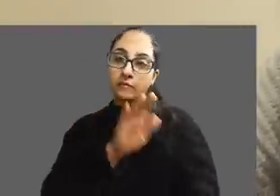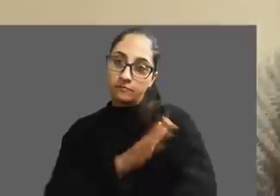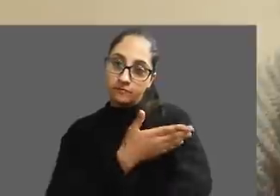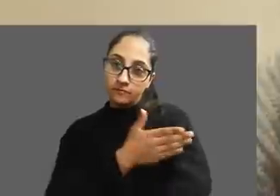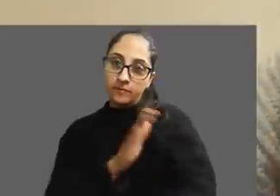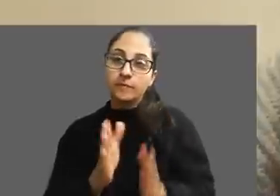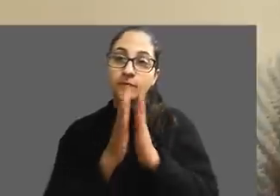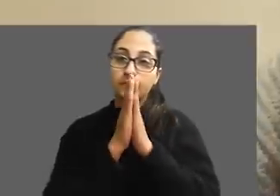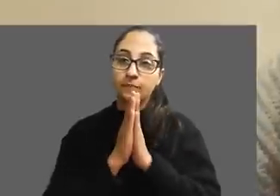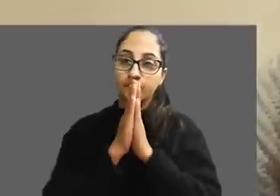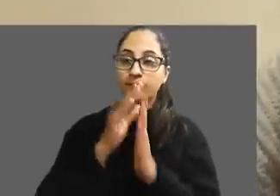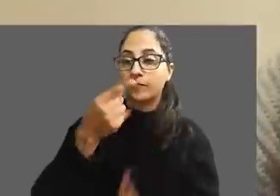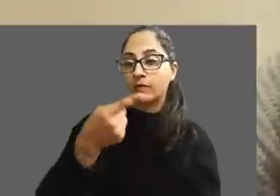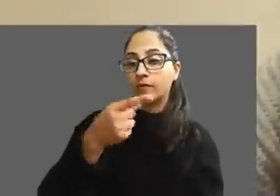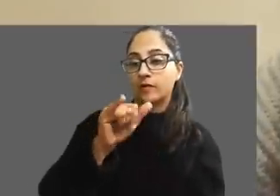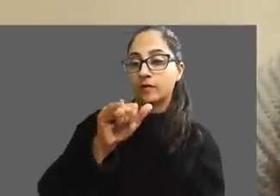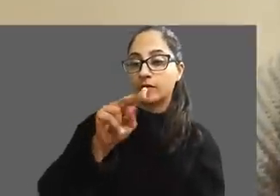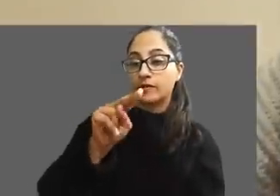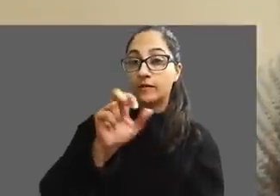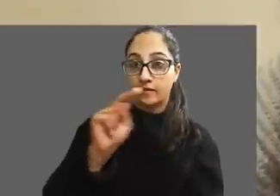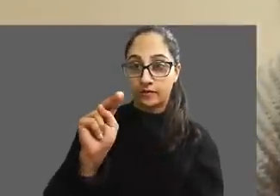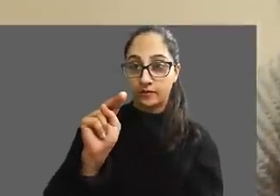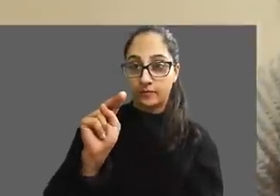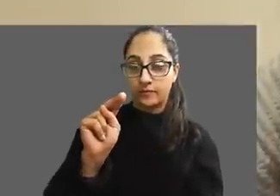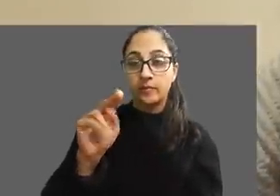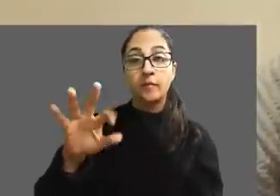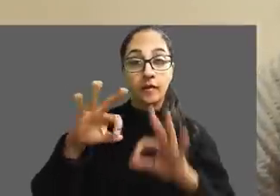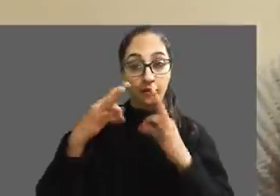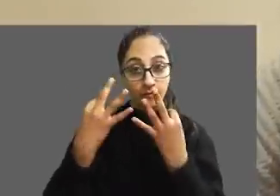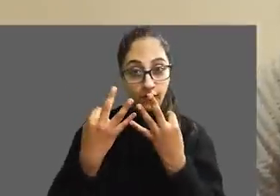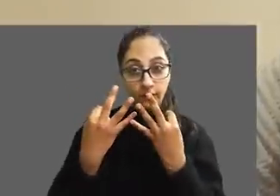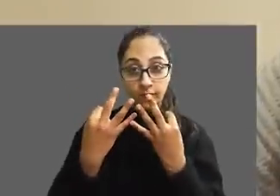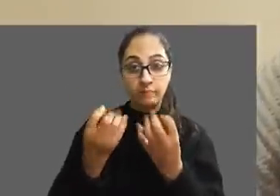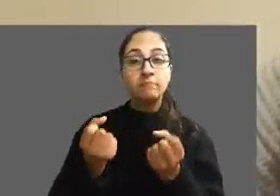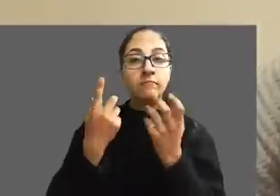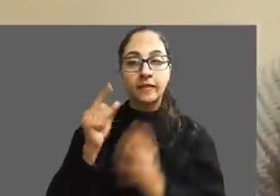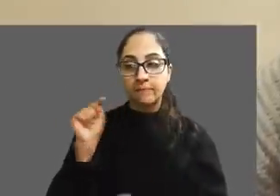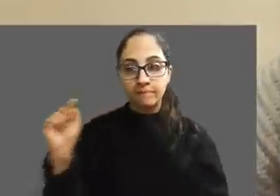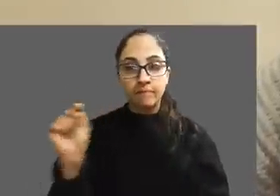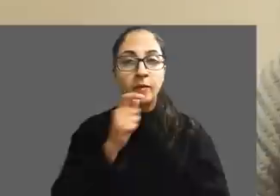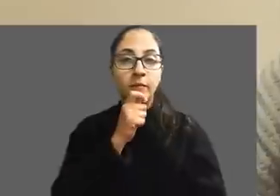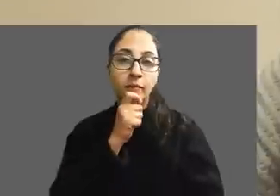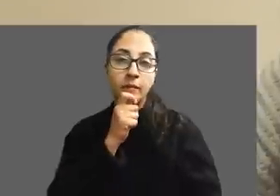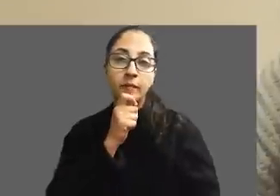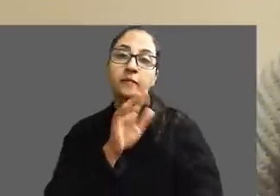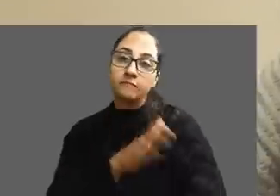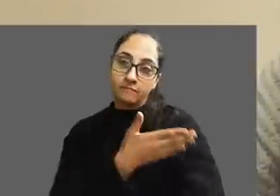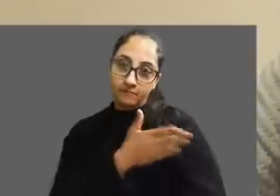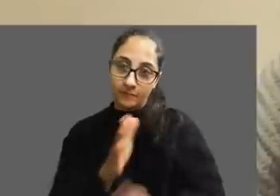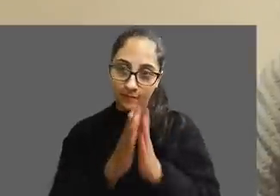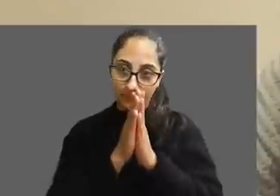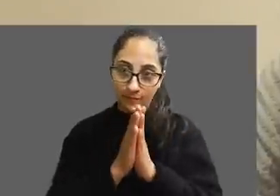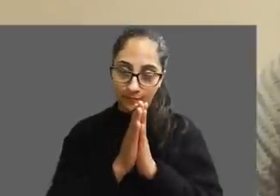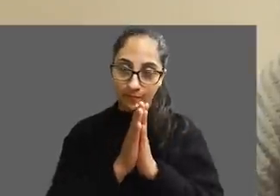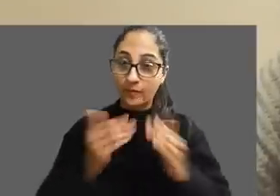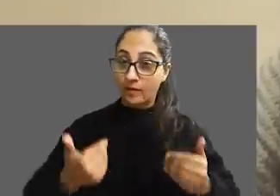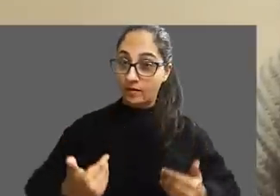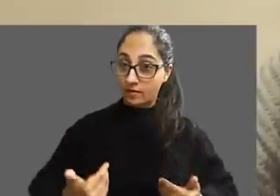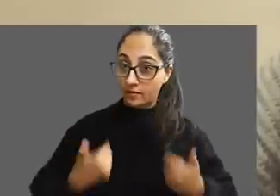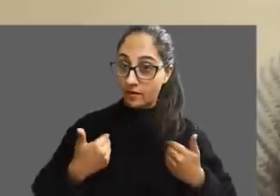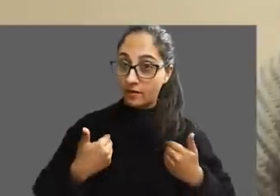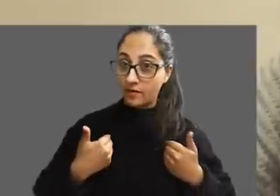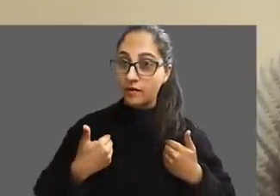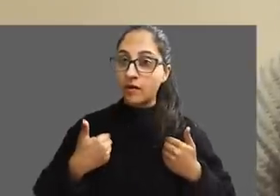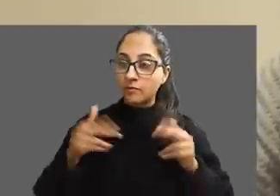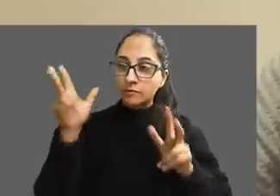reciters, I have been fortunate to have been exposed to so many beautiful and heart-touching Ginans from a very young age.